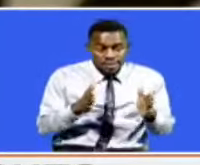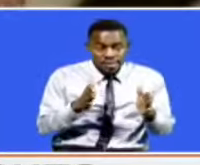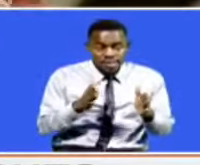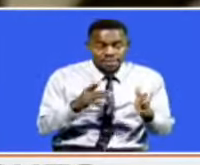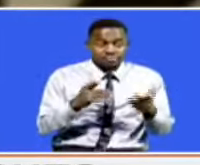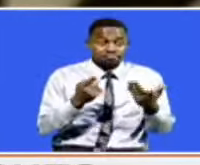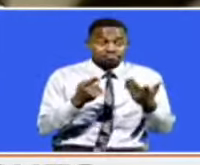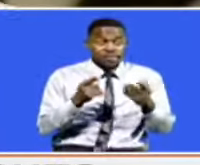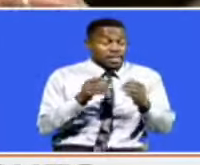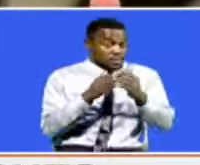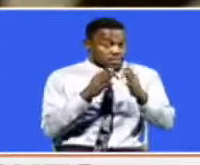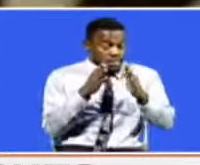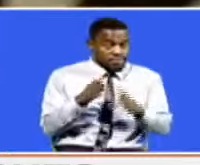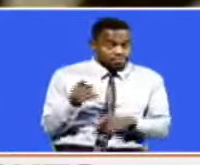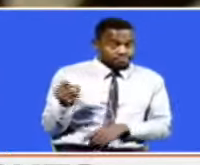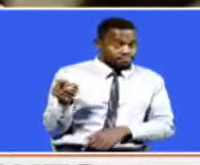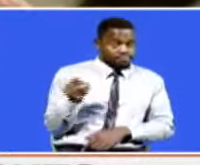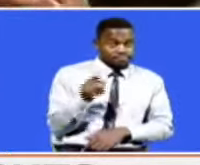who have been,